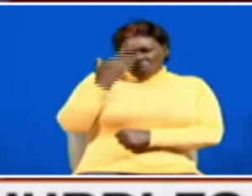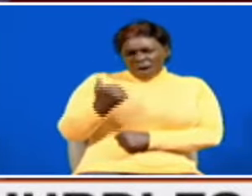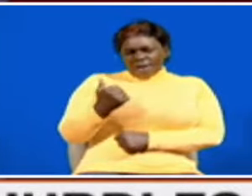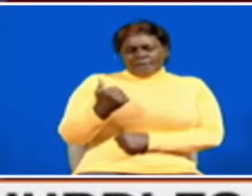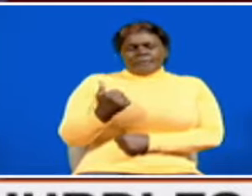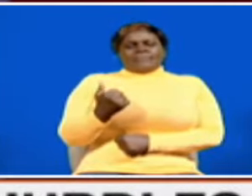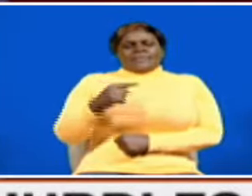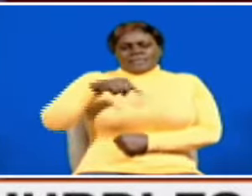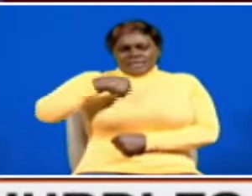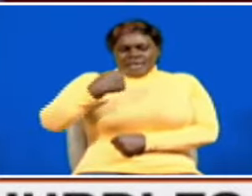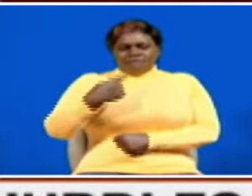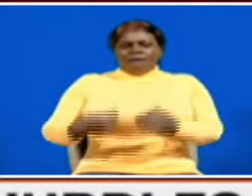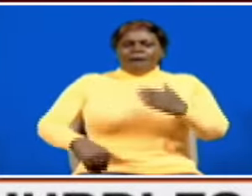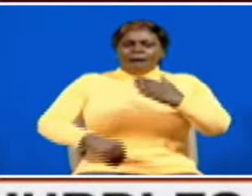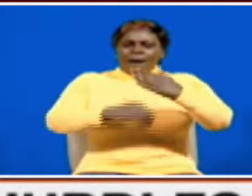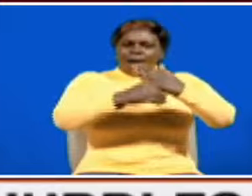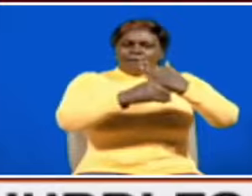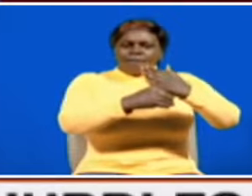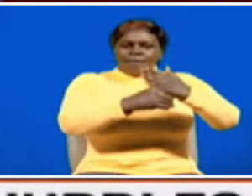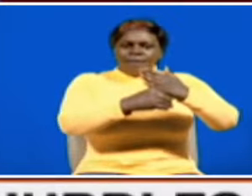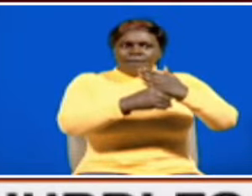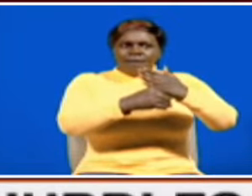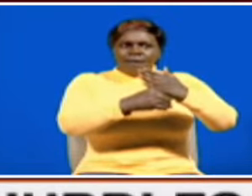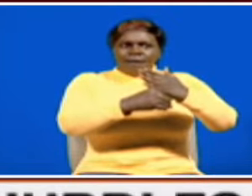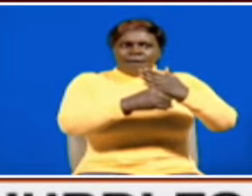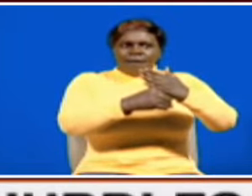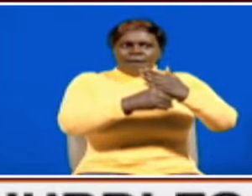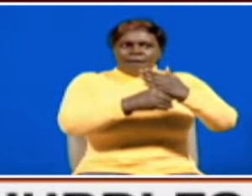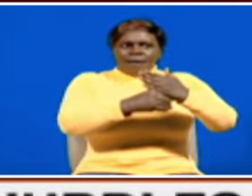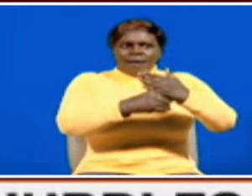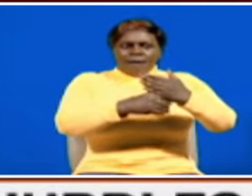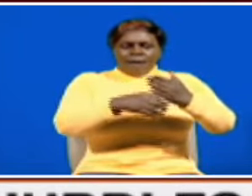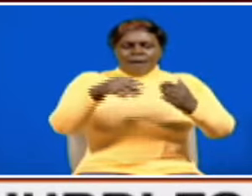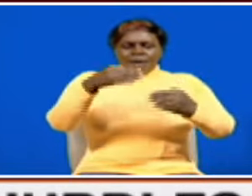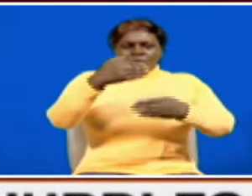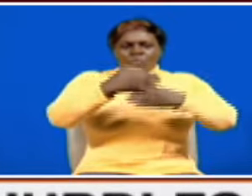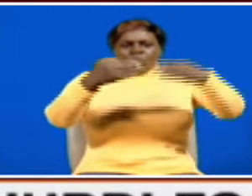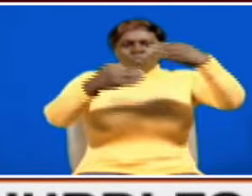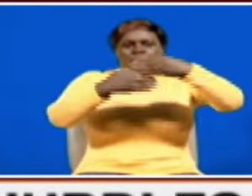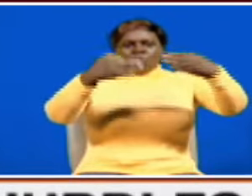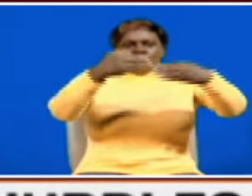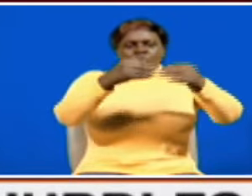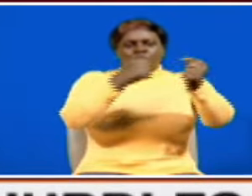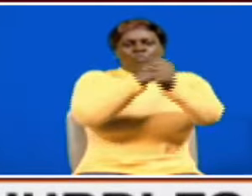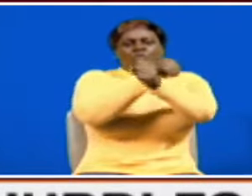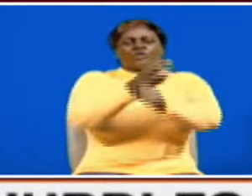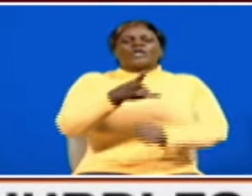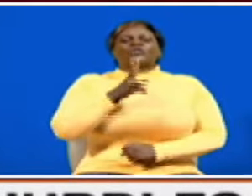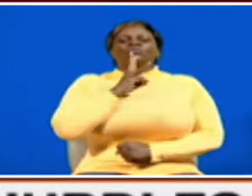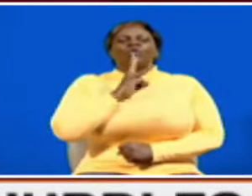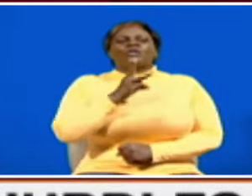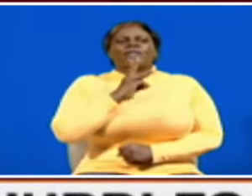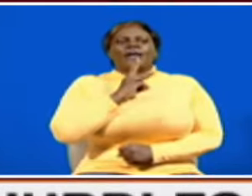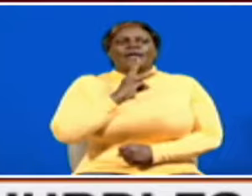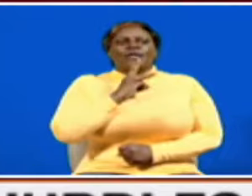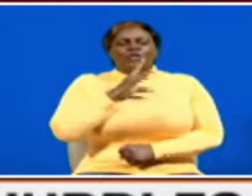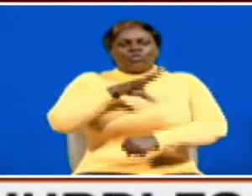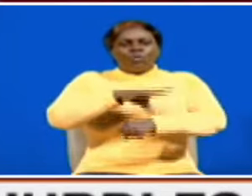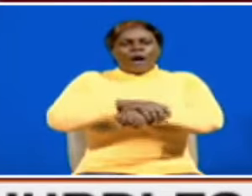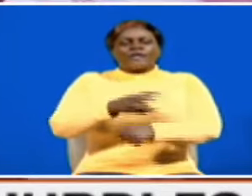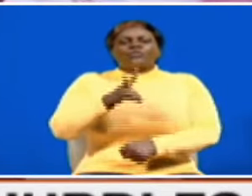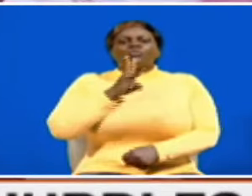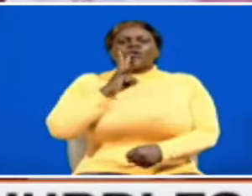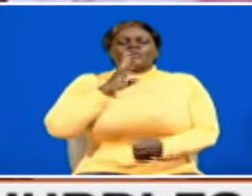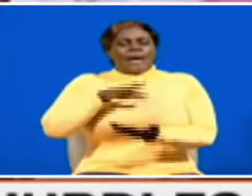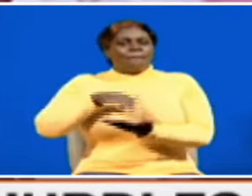imebidi tuongeze ile ukuta ya kuzuia maji. Ndio tuweze kutega maji